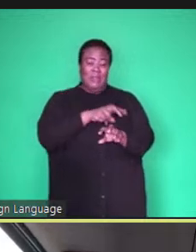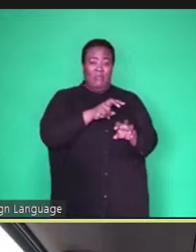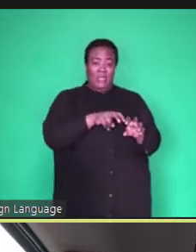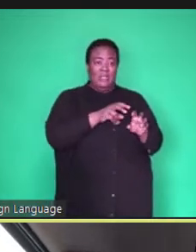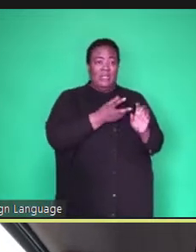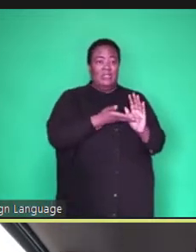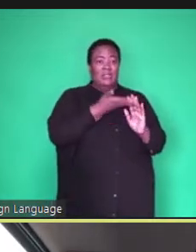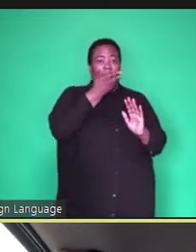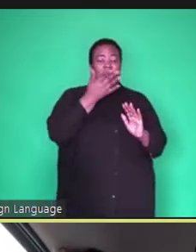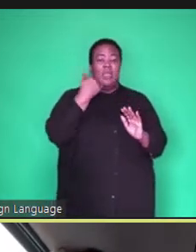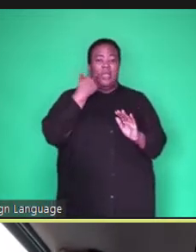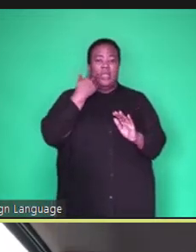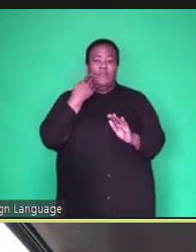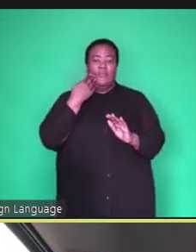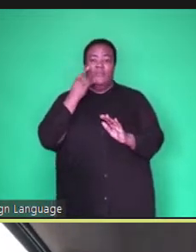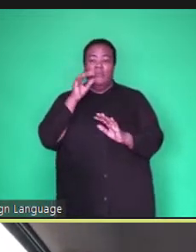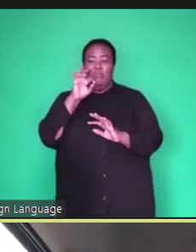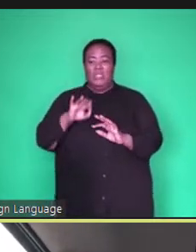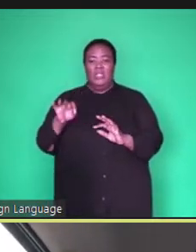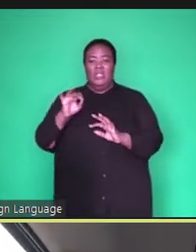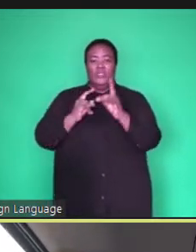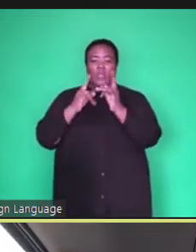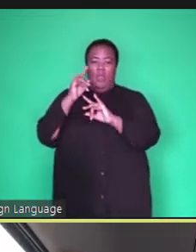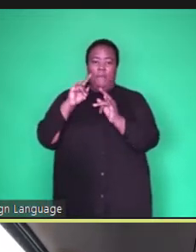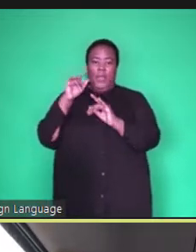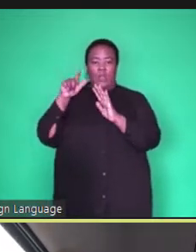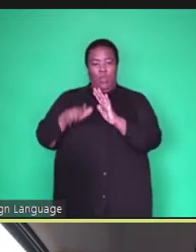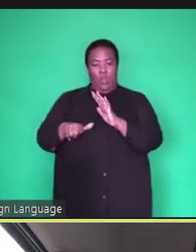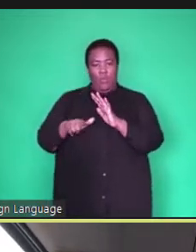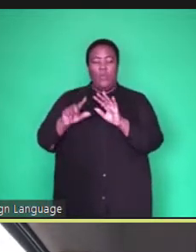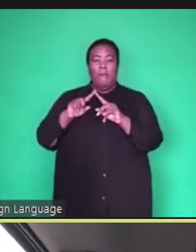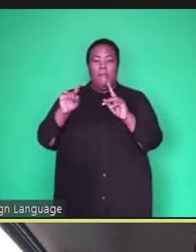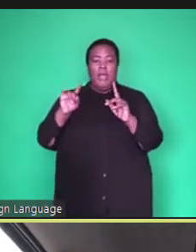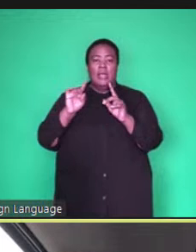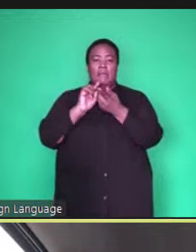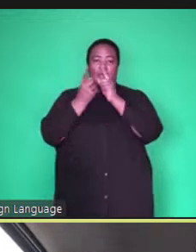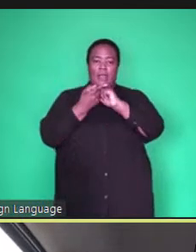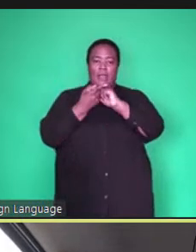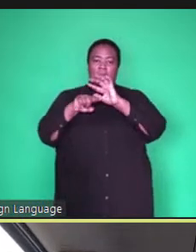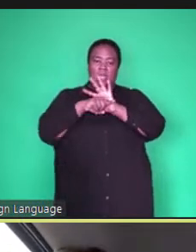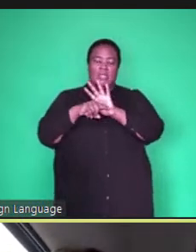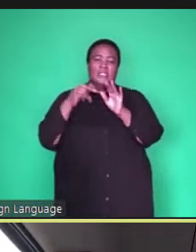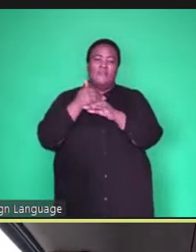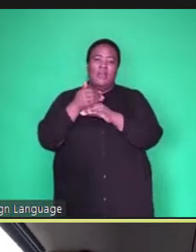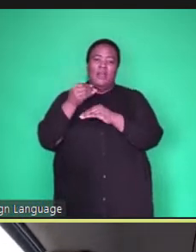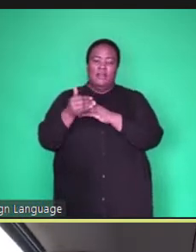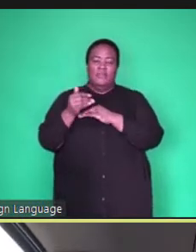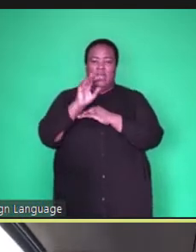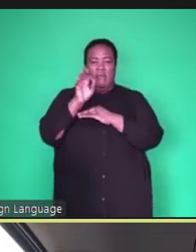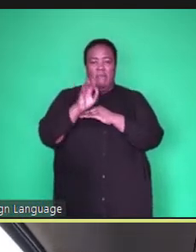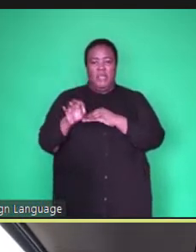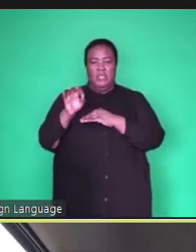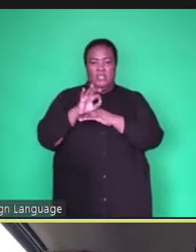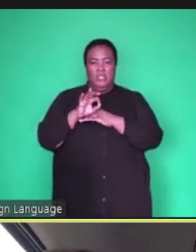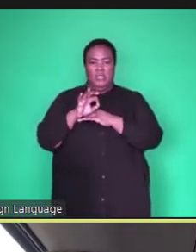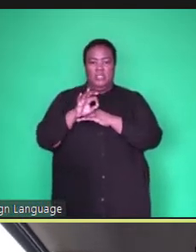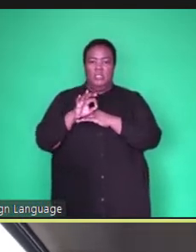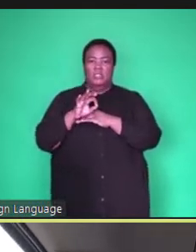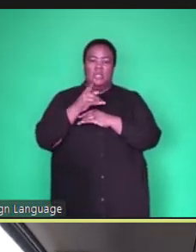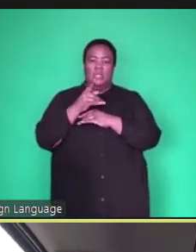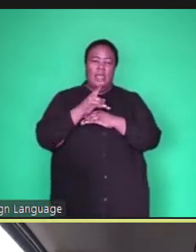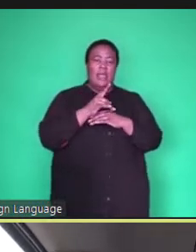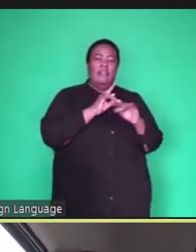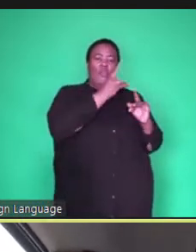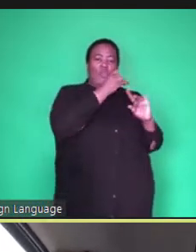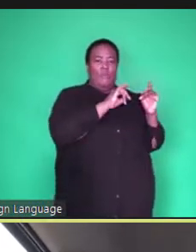percentage urban is low, but it becomes negative after the percentage urban becomes higher